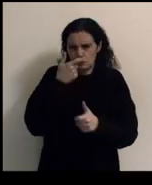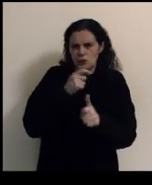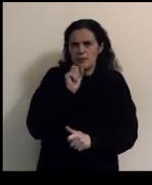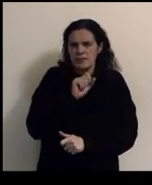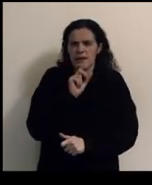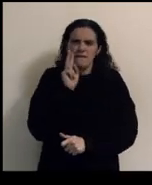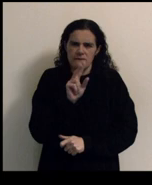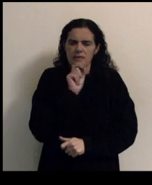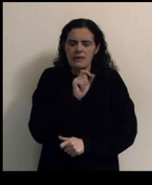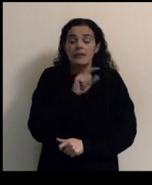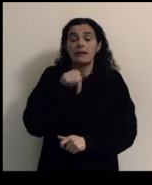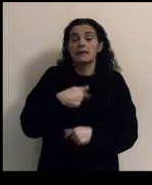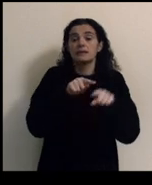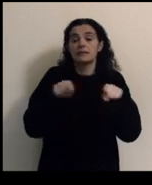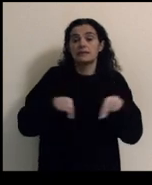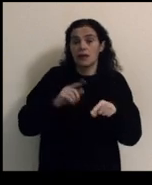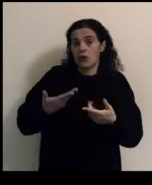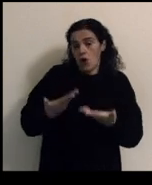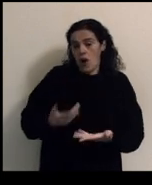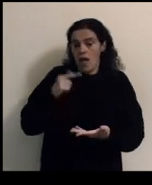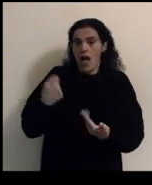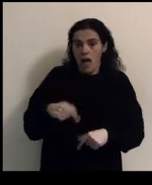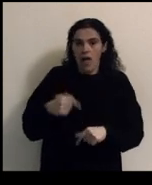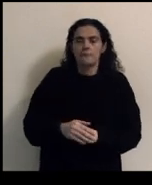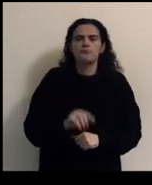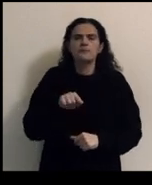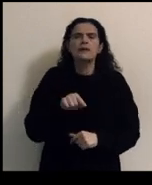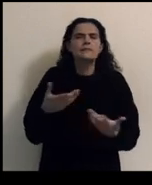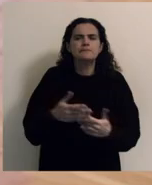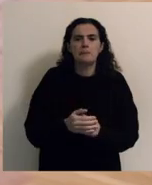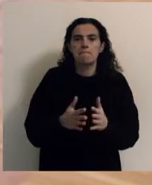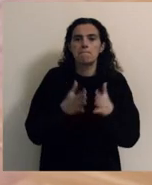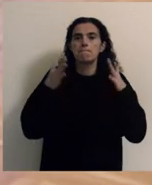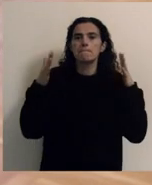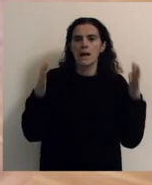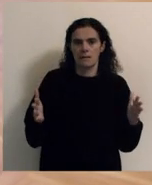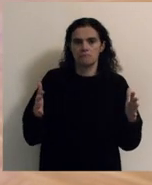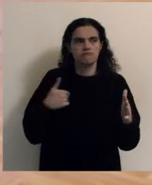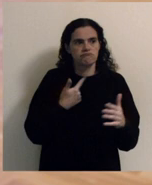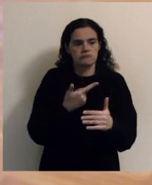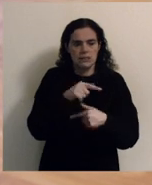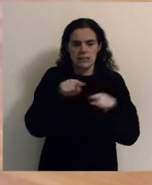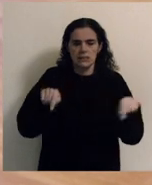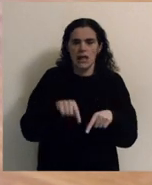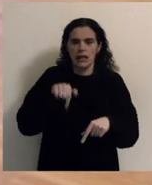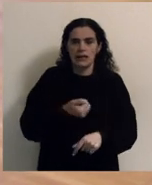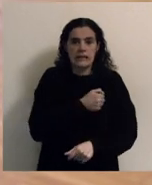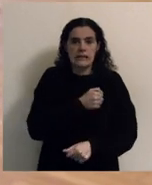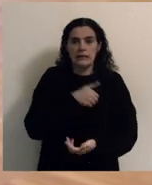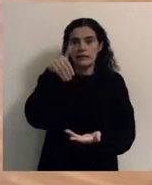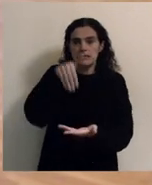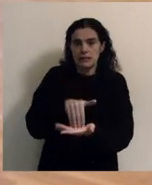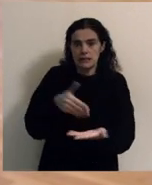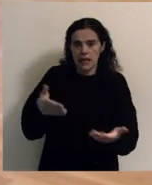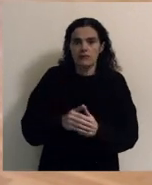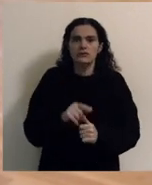at. This room where we are now is one of the great rooms of the Casa de